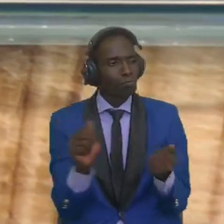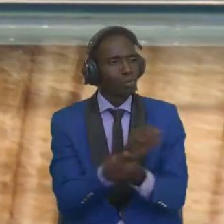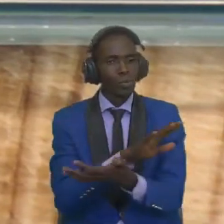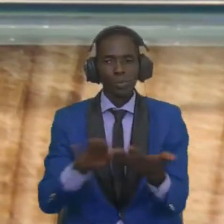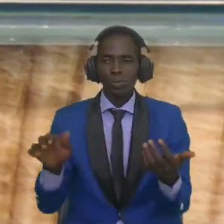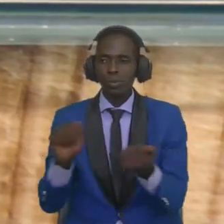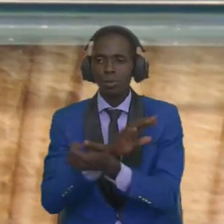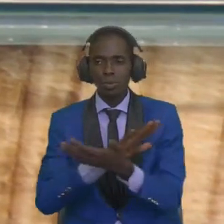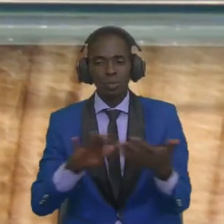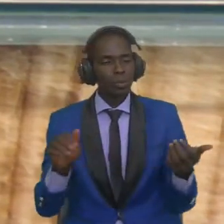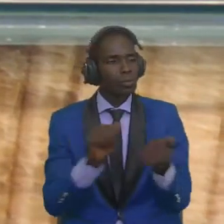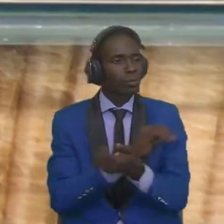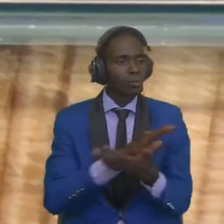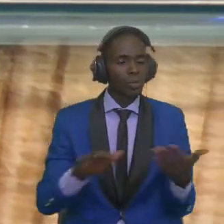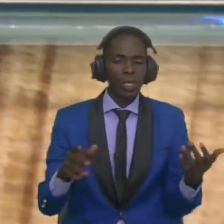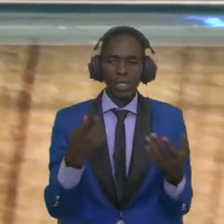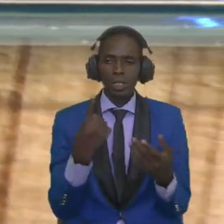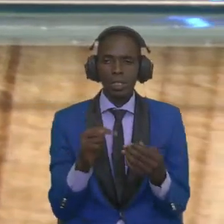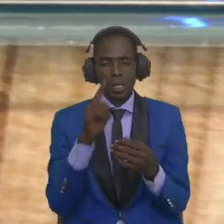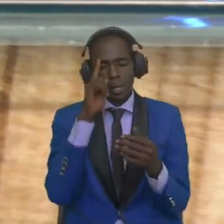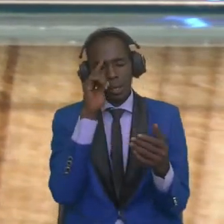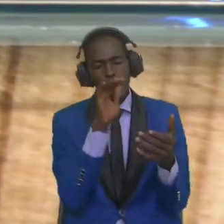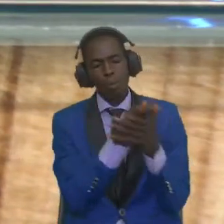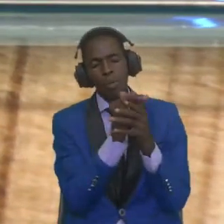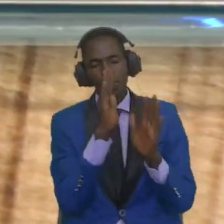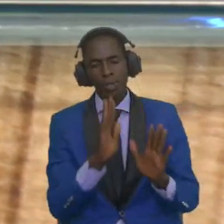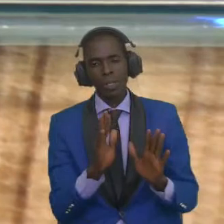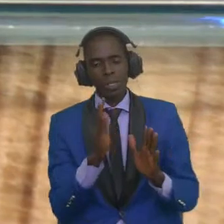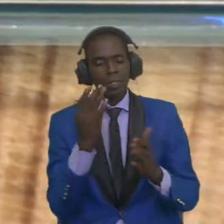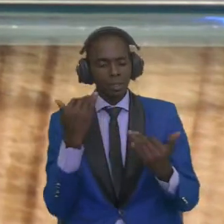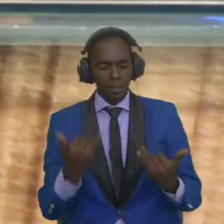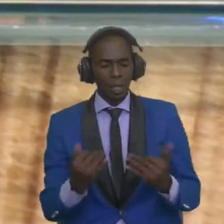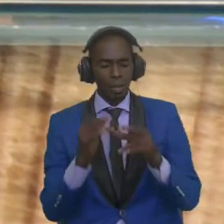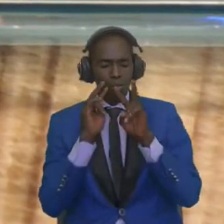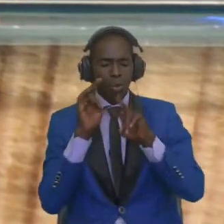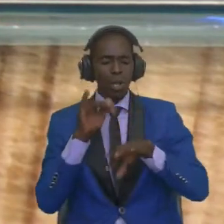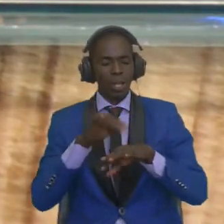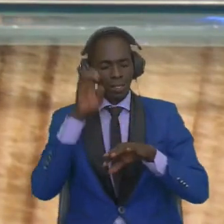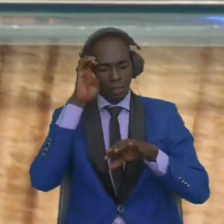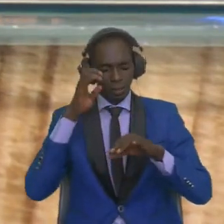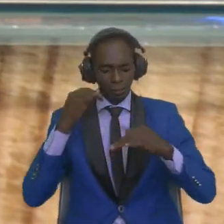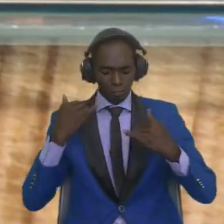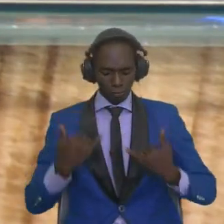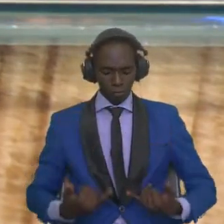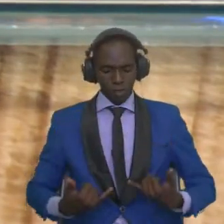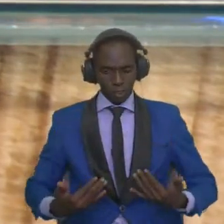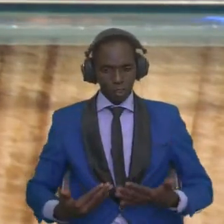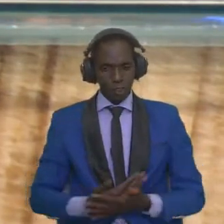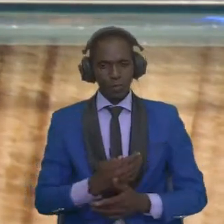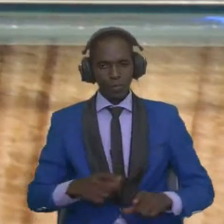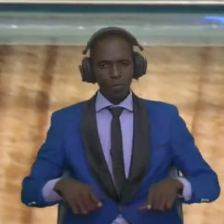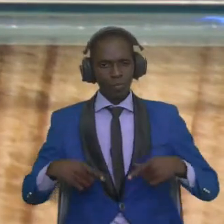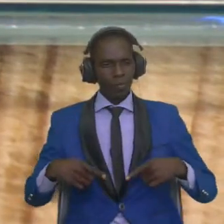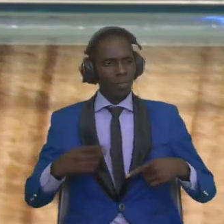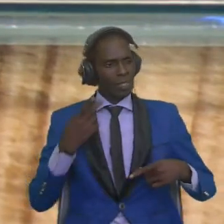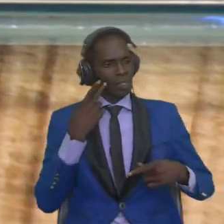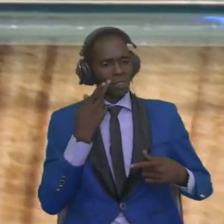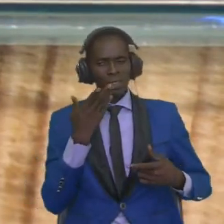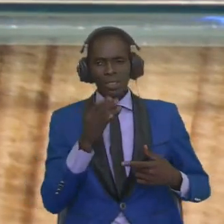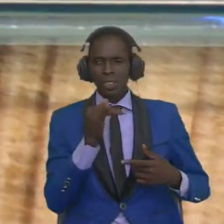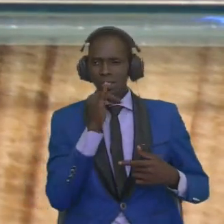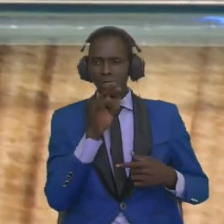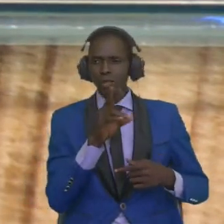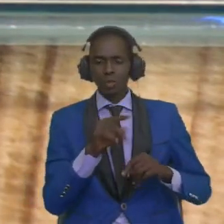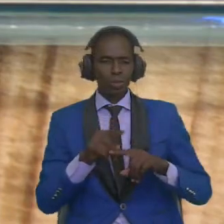the believers. And then he looks at his present life and he says, there's no comparison. That other one was